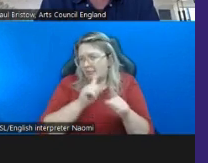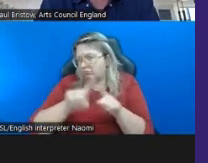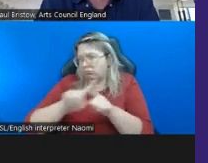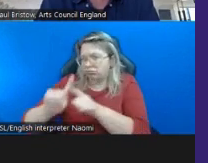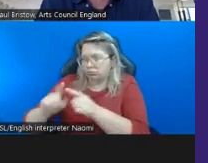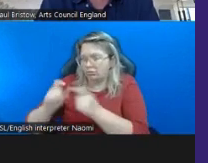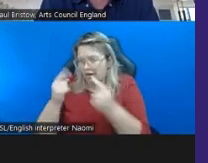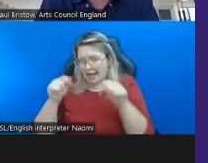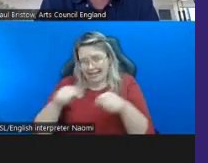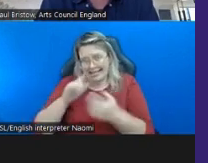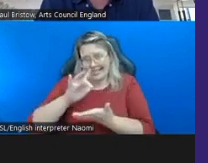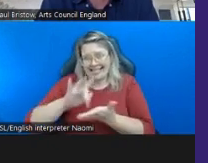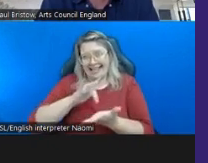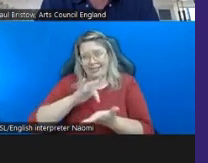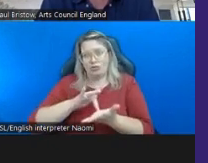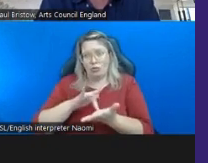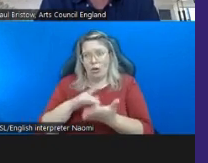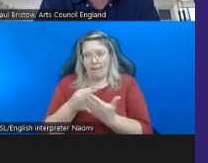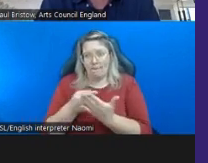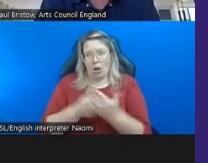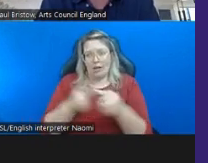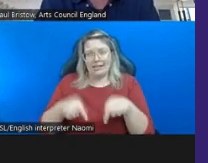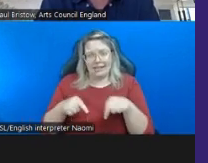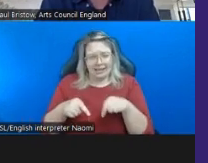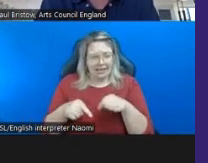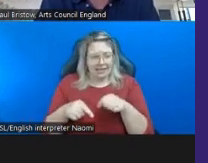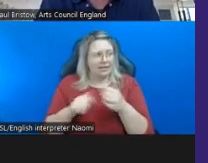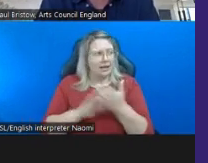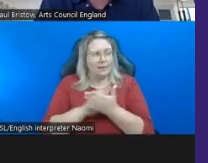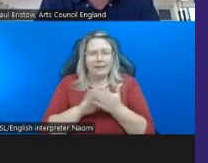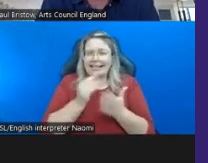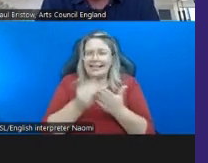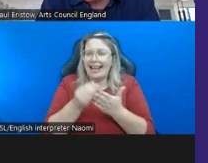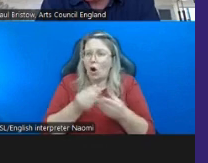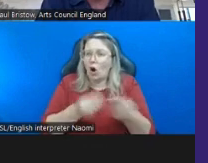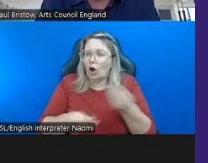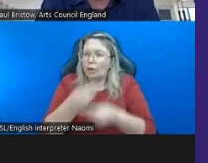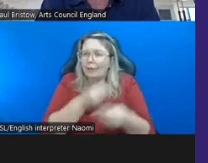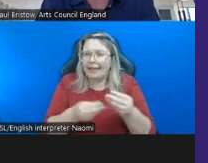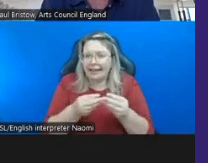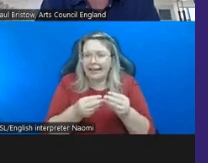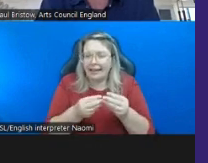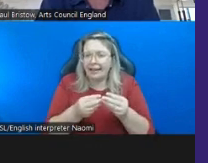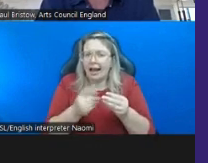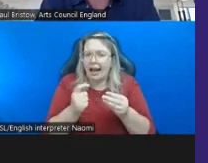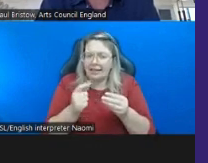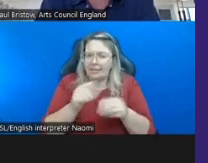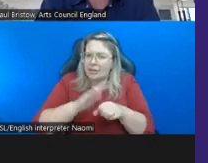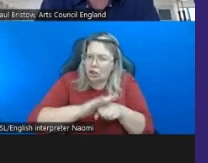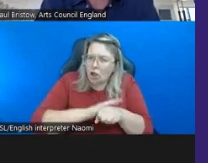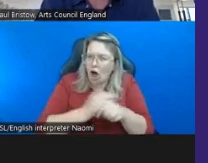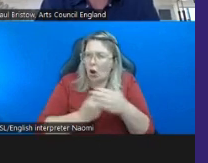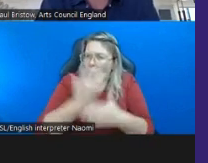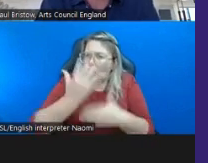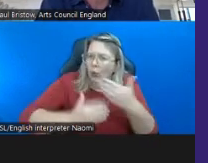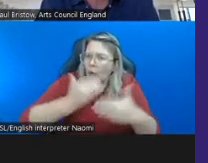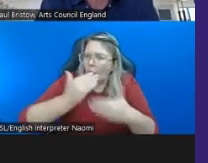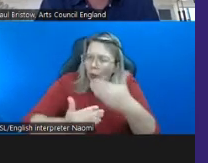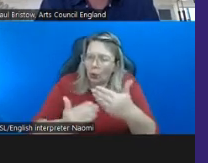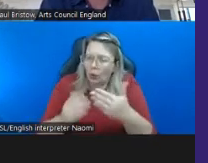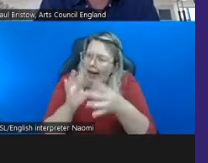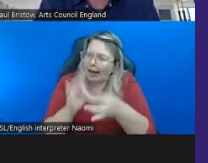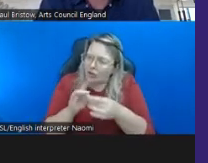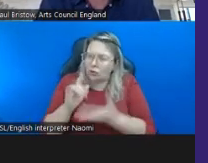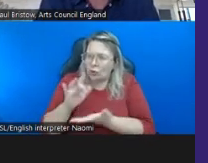has constricted economic growth. So there has been a desire and an ambition to devolve over time.